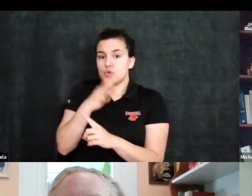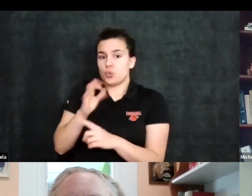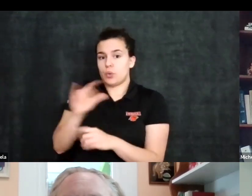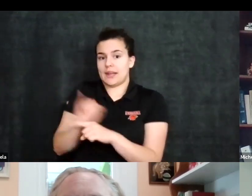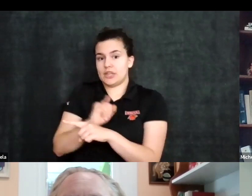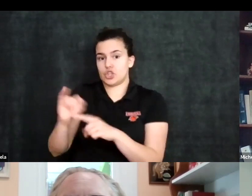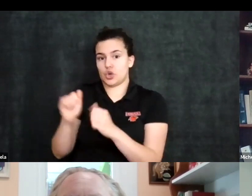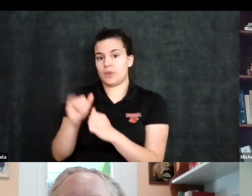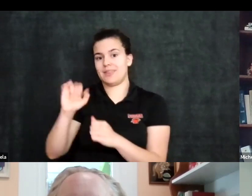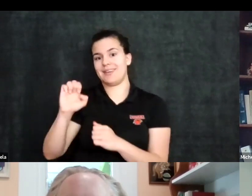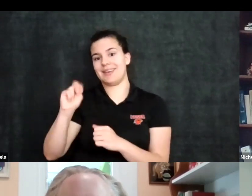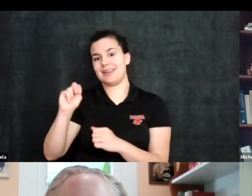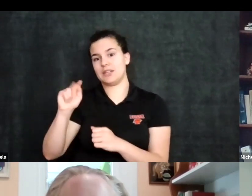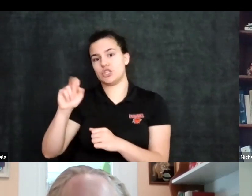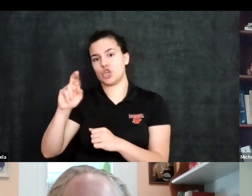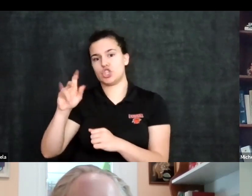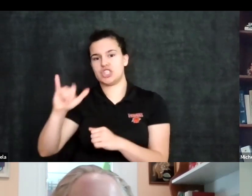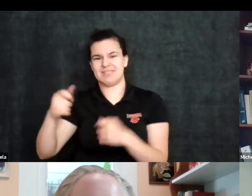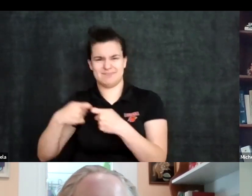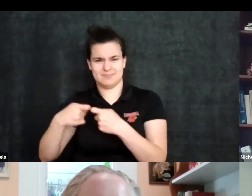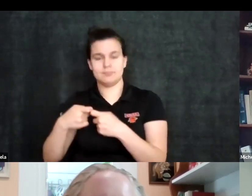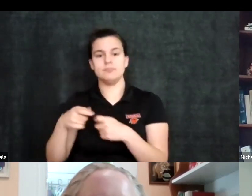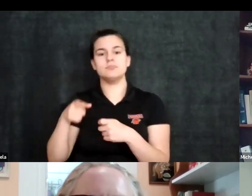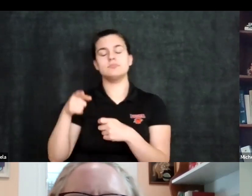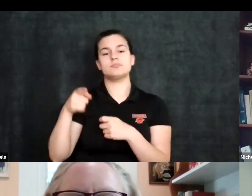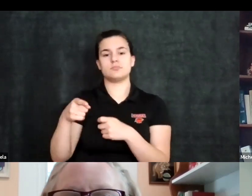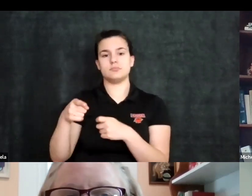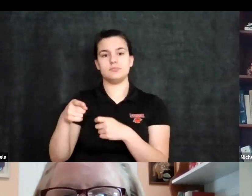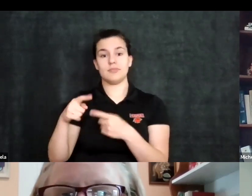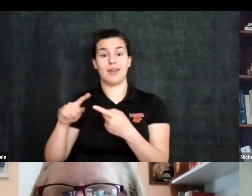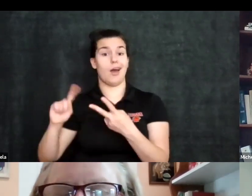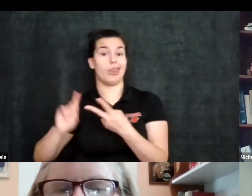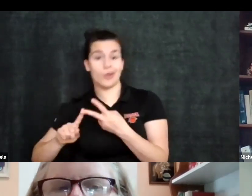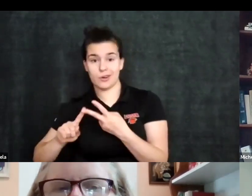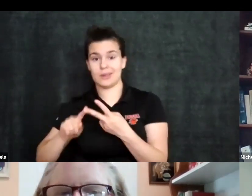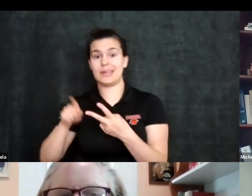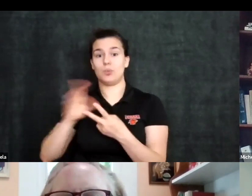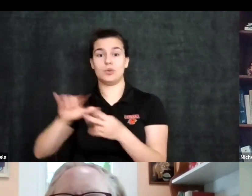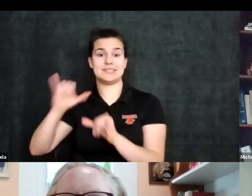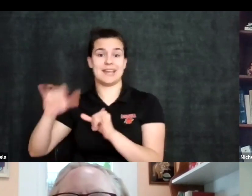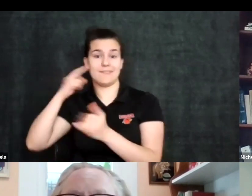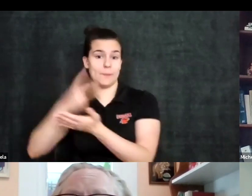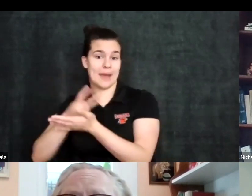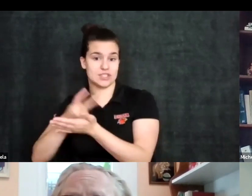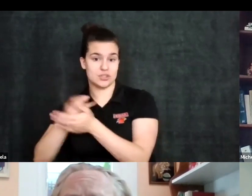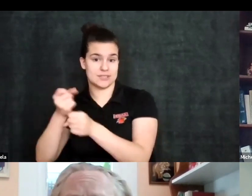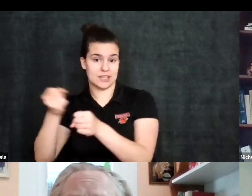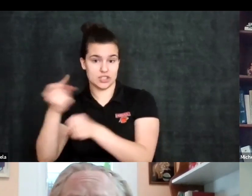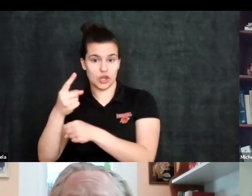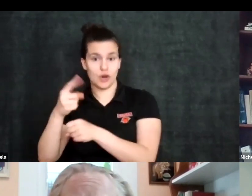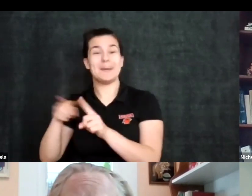of our graduates that opted to stay for the additional year for his master's degrees has a job with a small